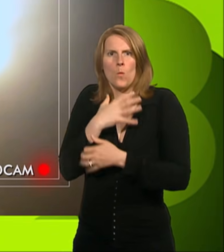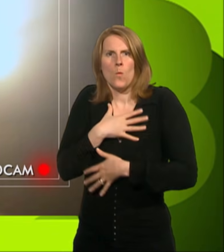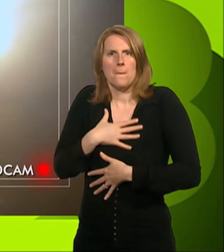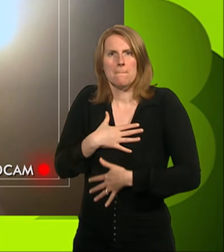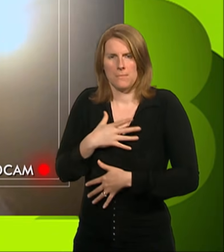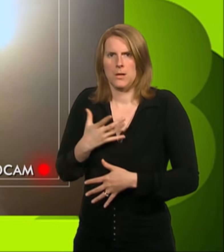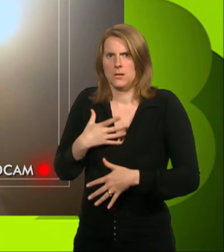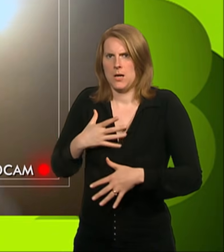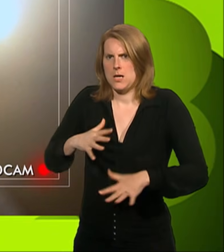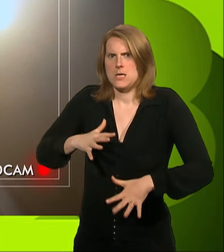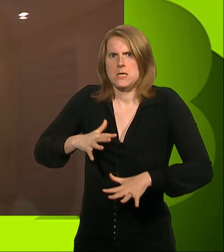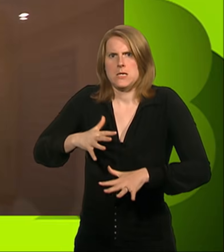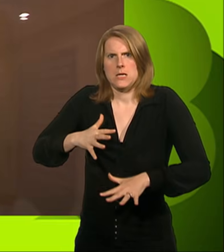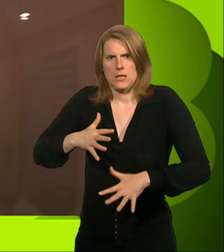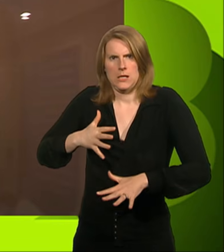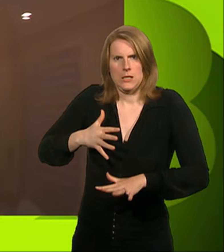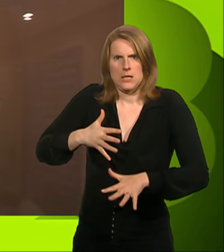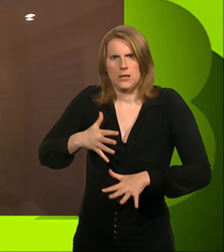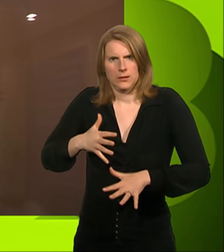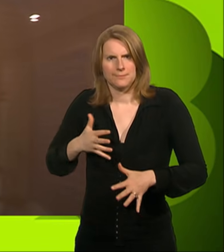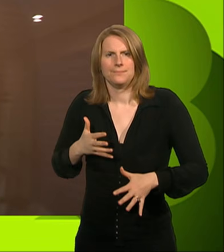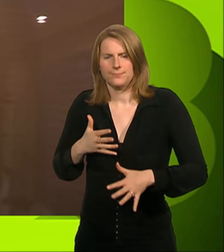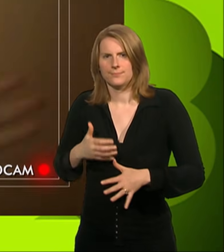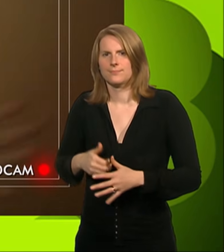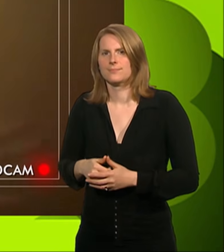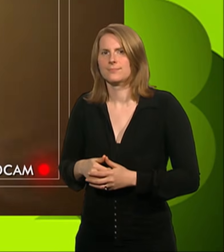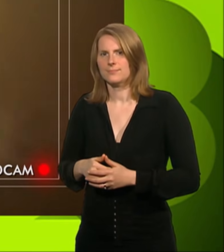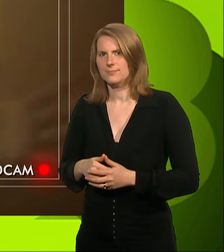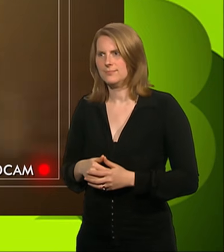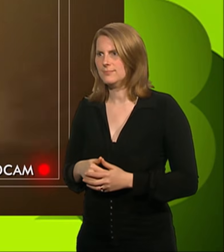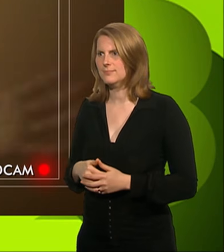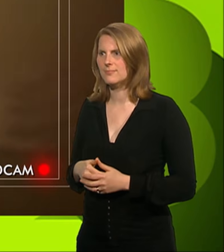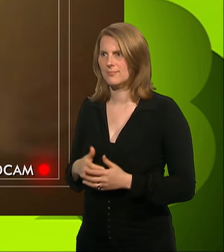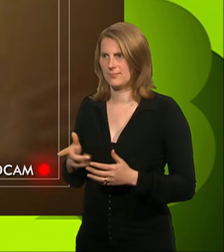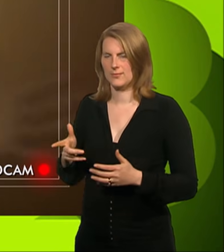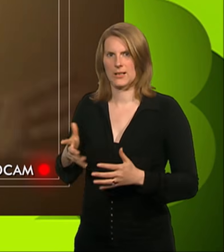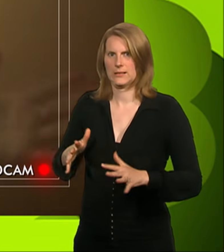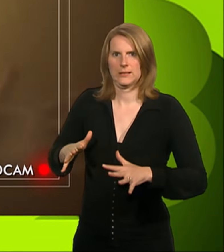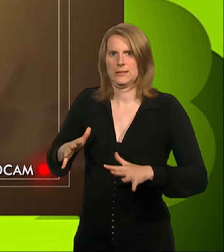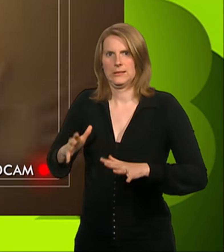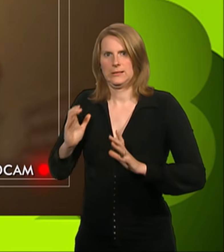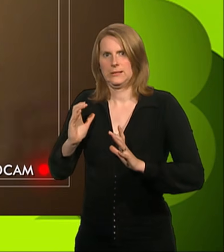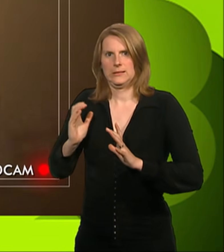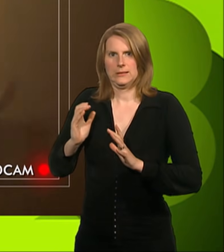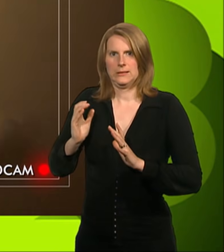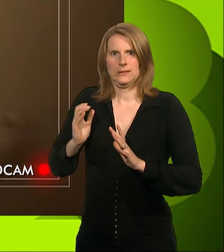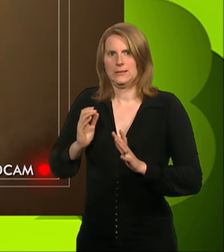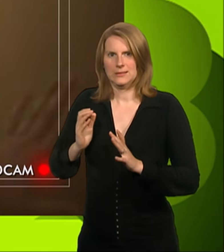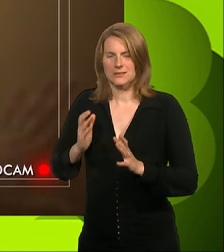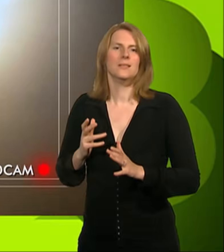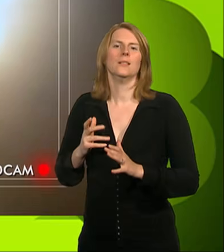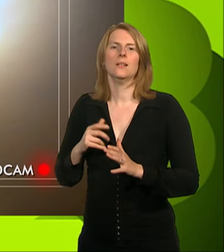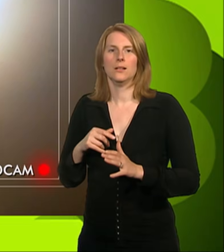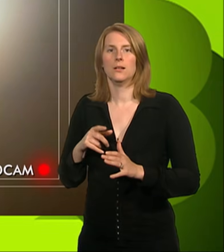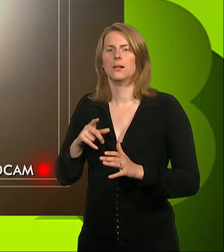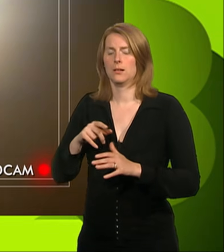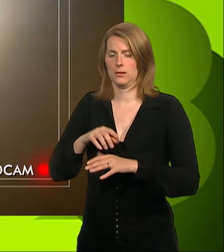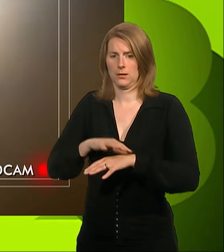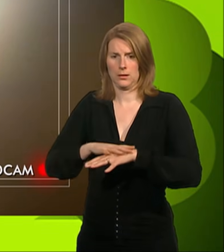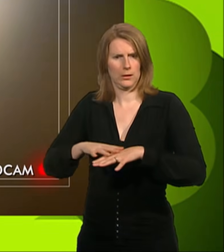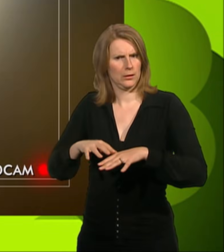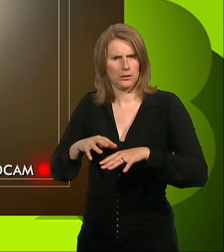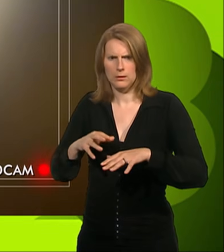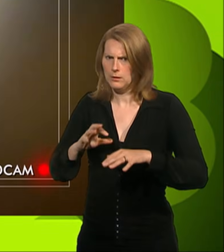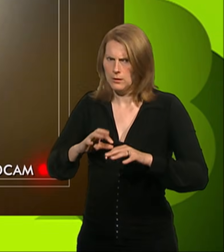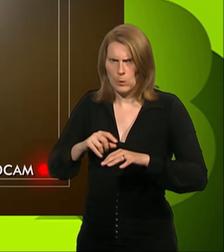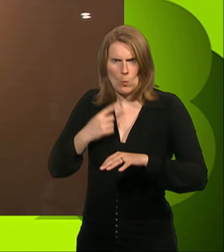And I'm shaking a lot. Shivering like this is my body getting my muscles moving to generate heat and keep